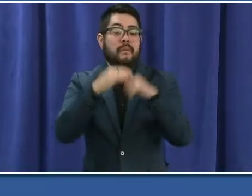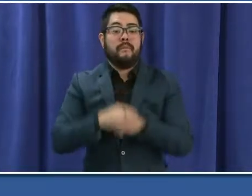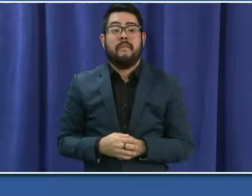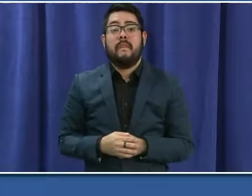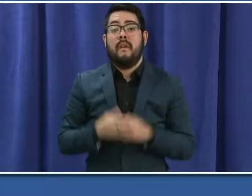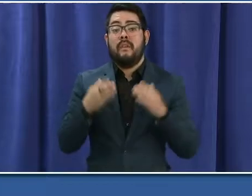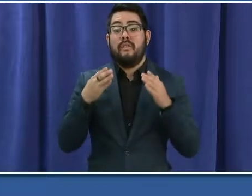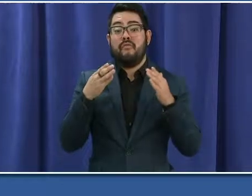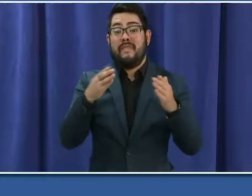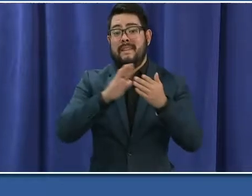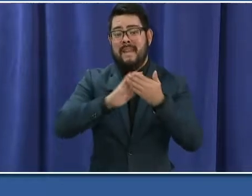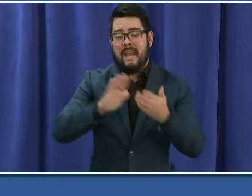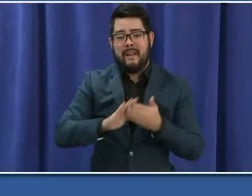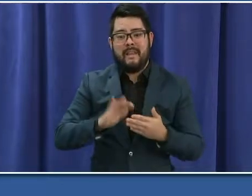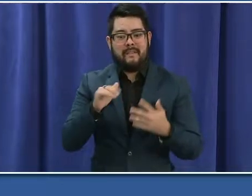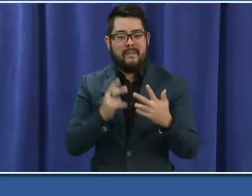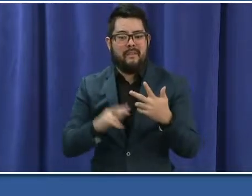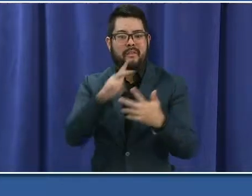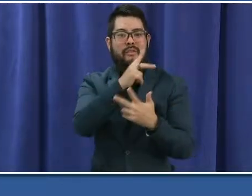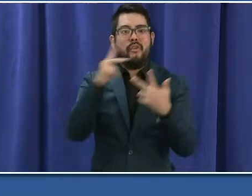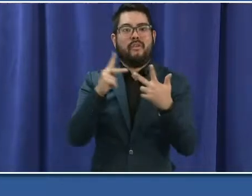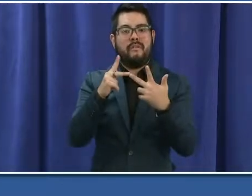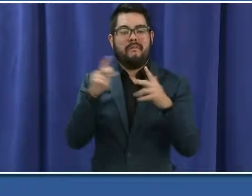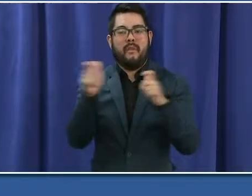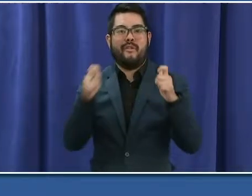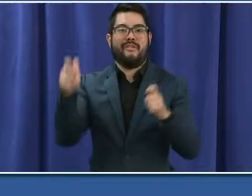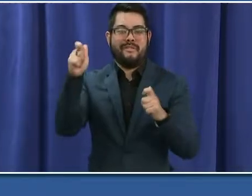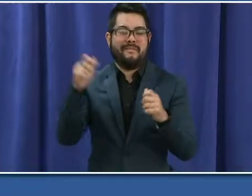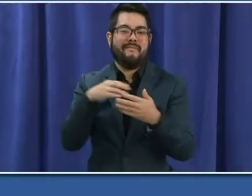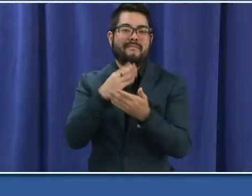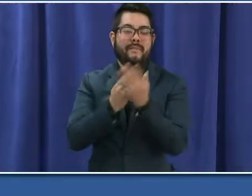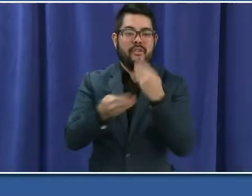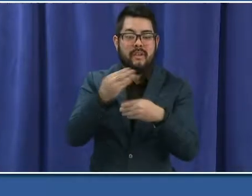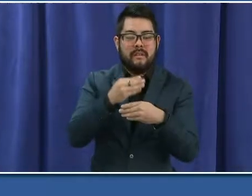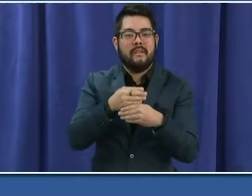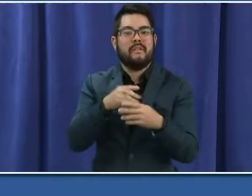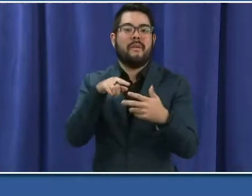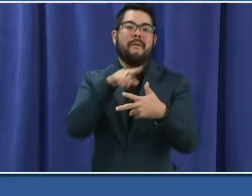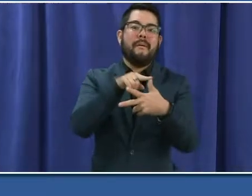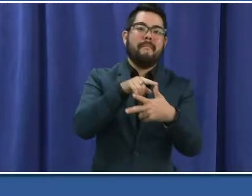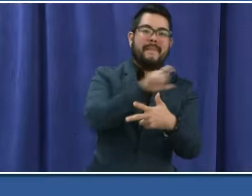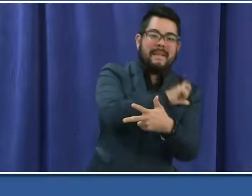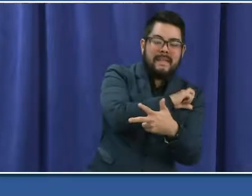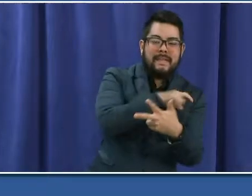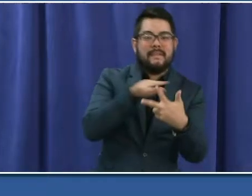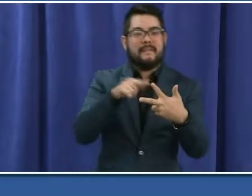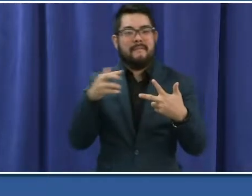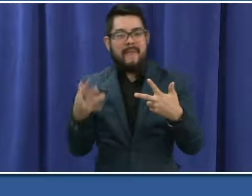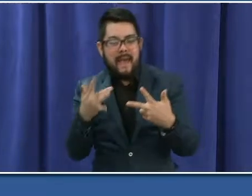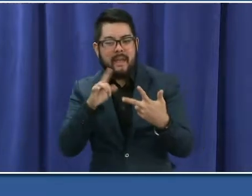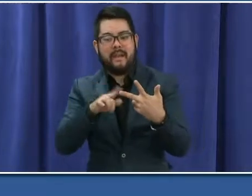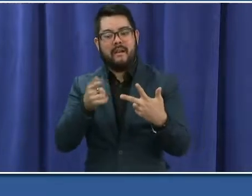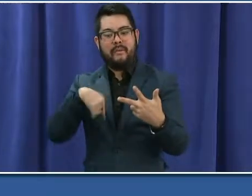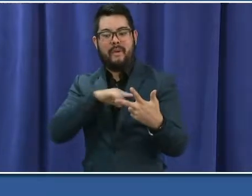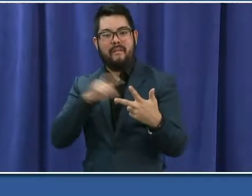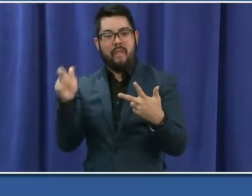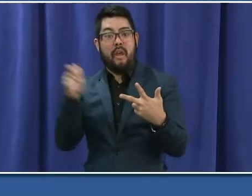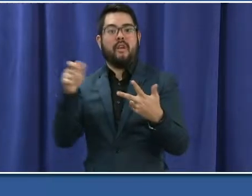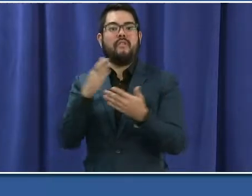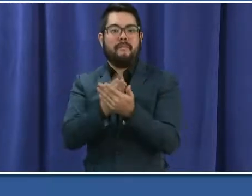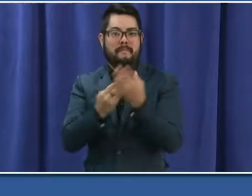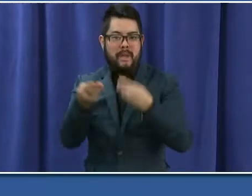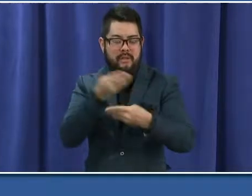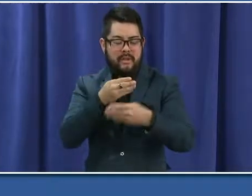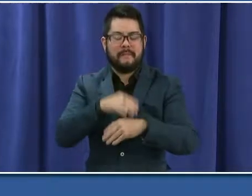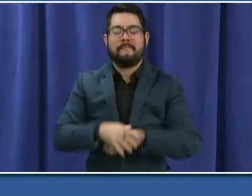is the 3rd largest budget in the city. Outside of police and fire department, we have the largest budget. Most